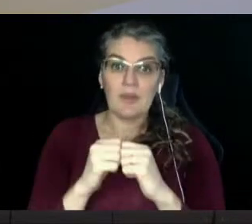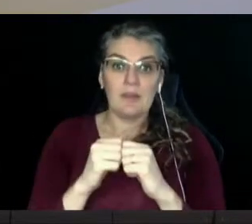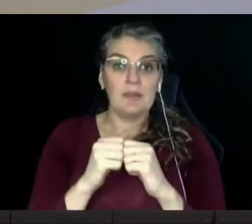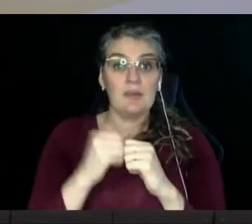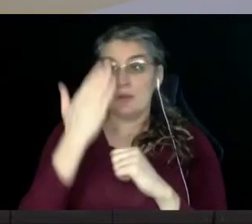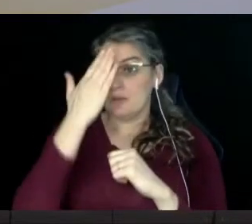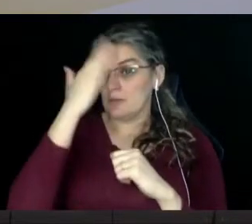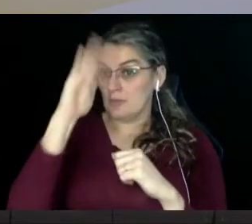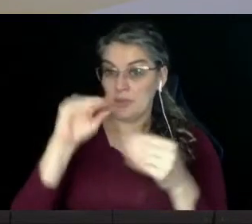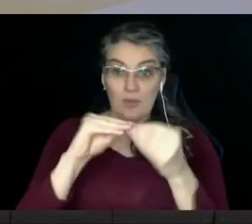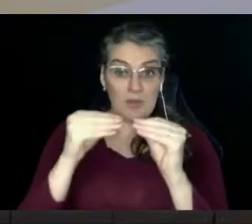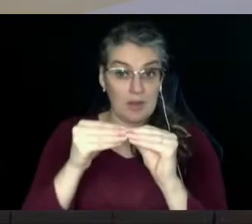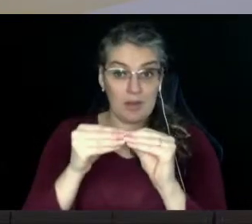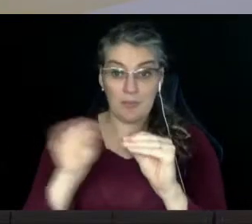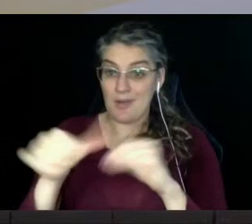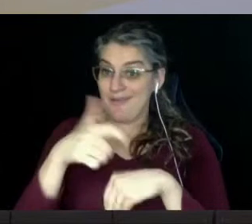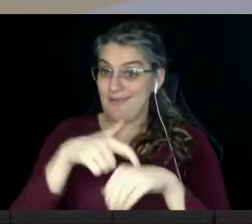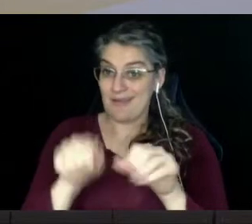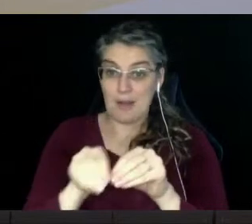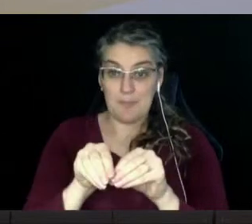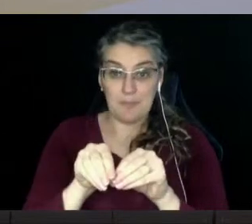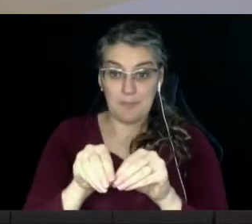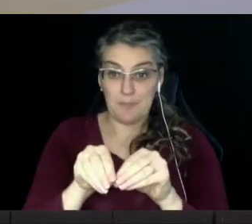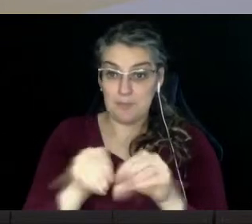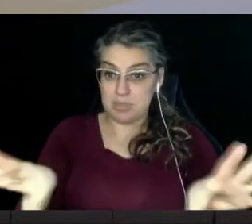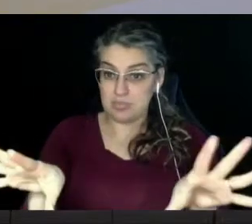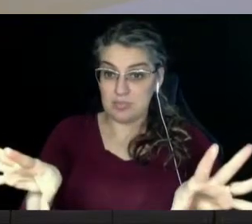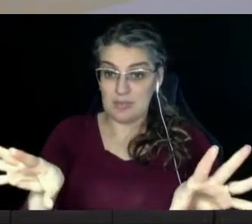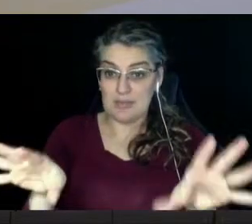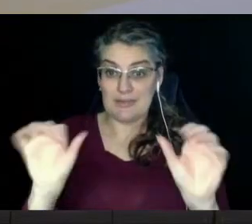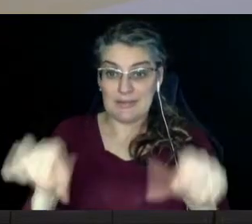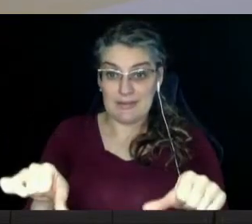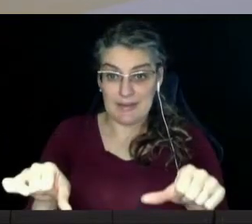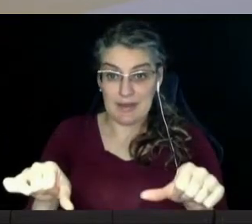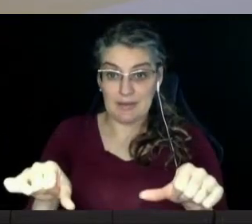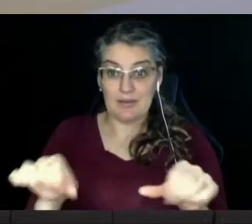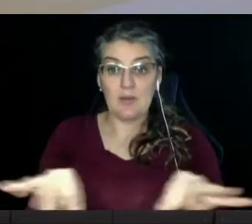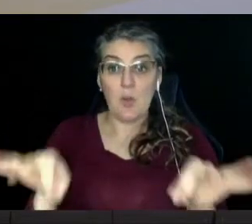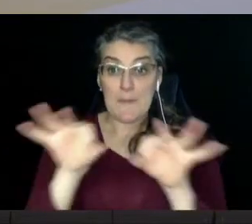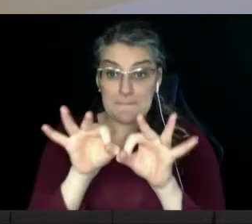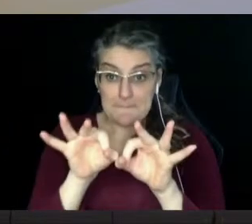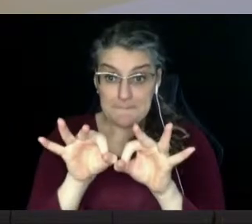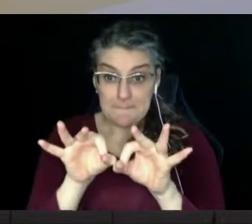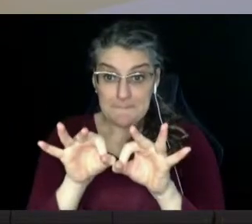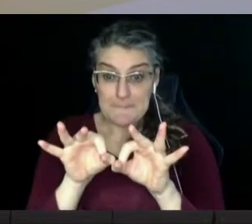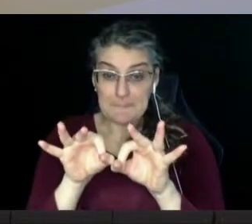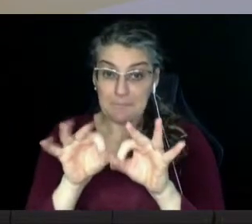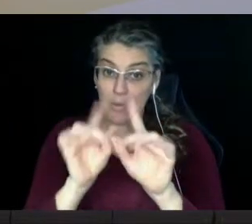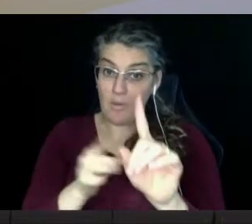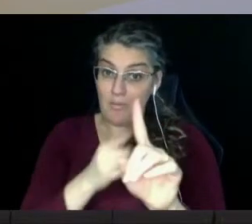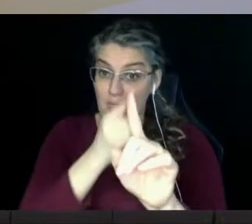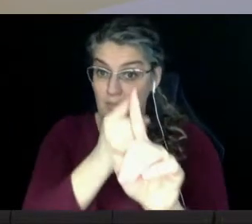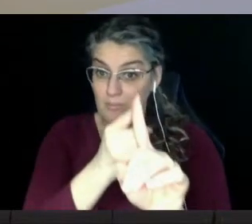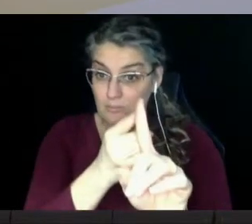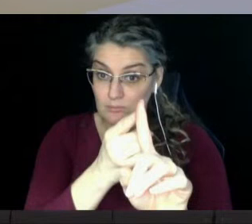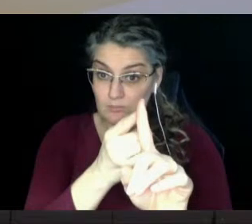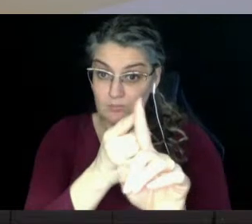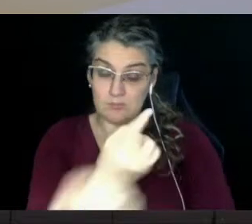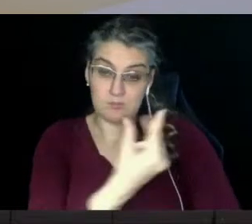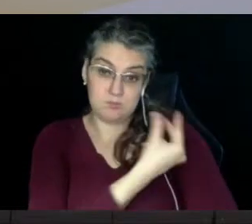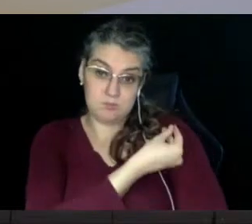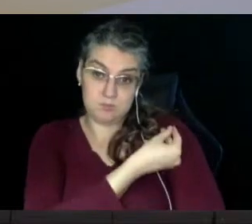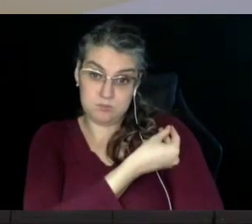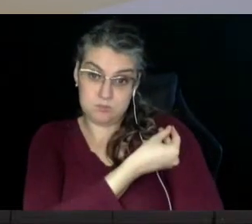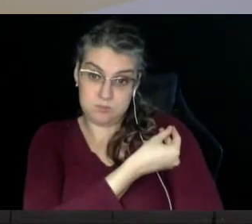us. So as we face these stormy seas, the vaccine is the hope on the horizon. I